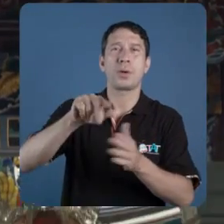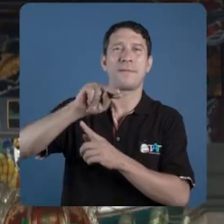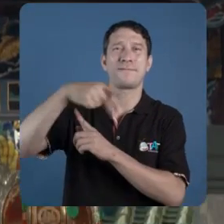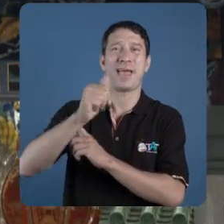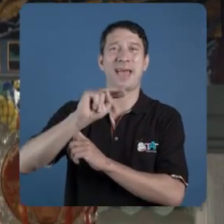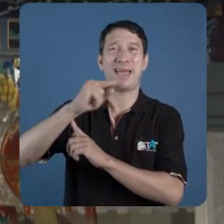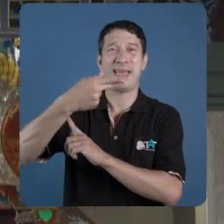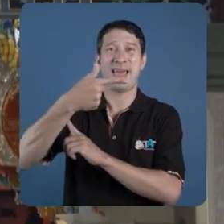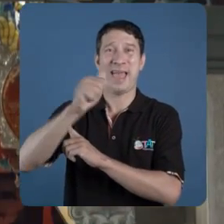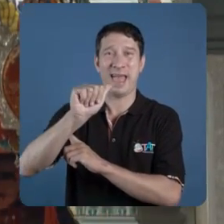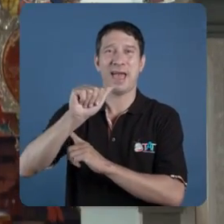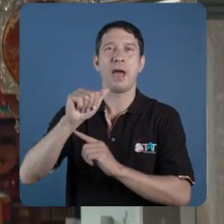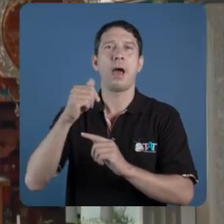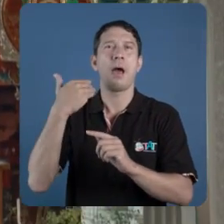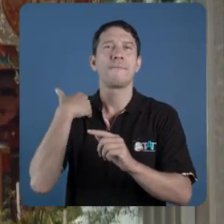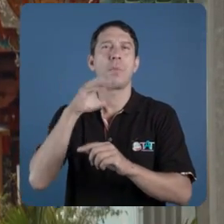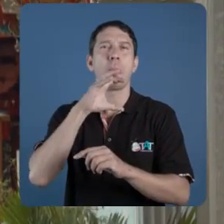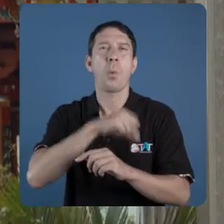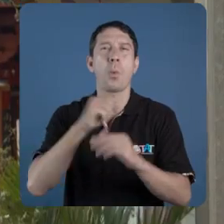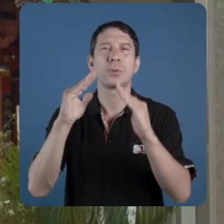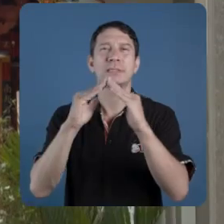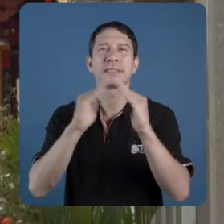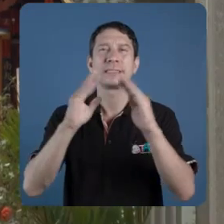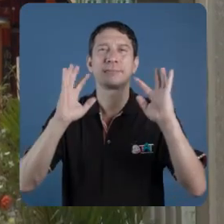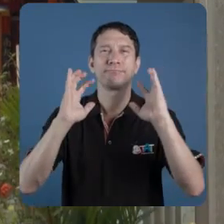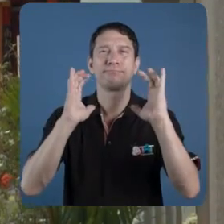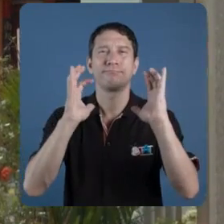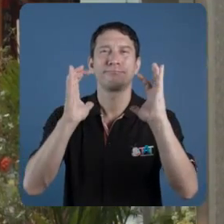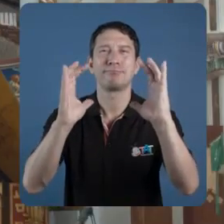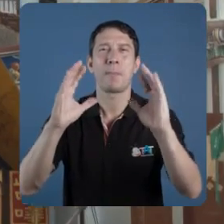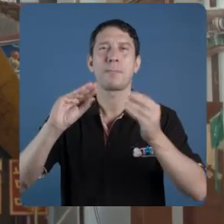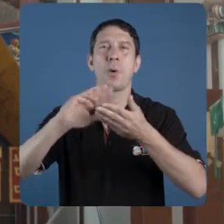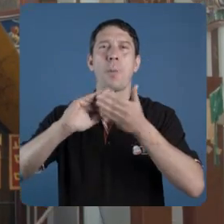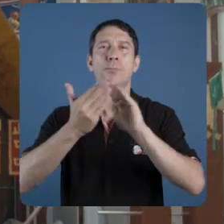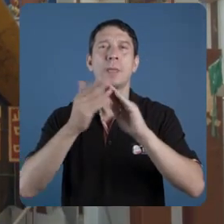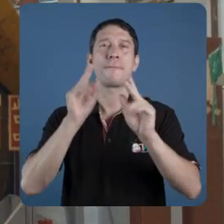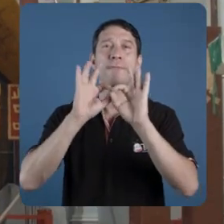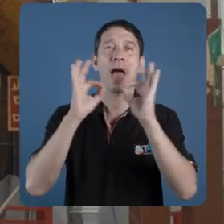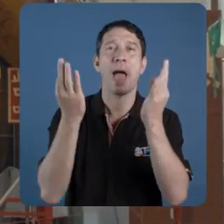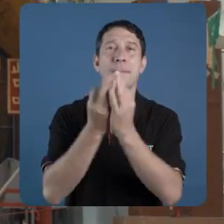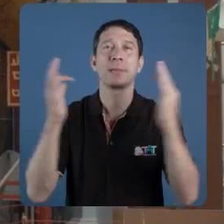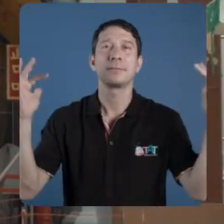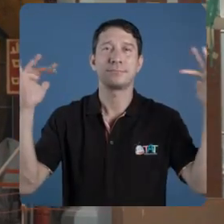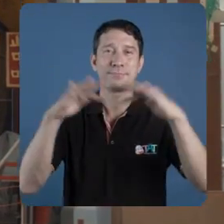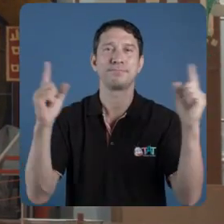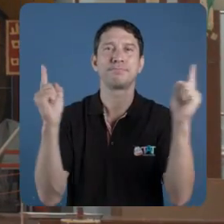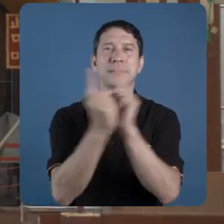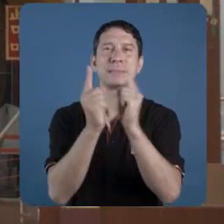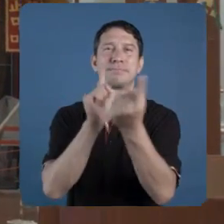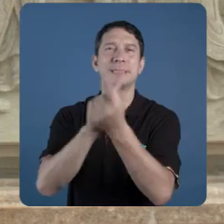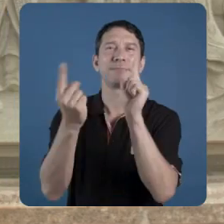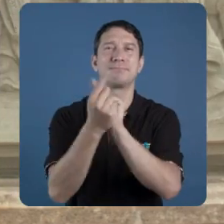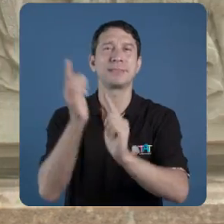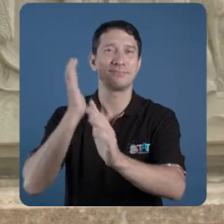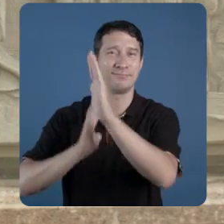late 1800s. Situated in the heart of the old district, sites like this were the heart and soul of a community and